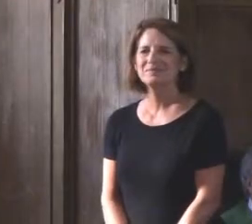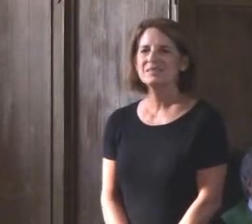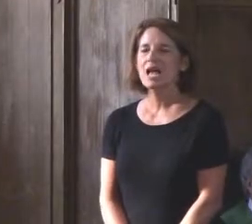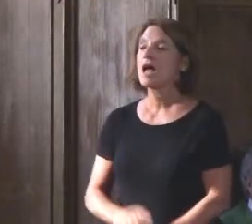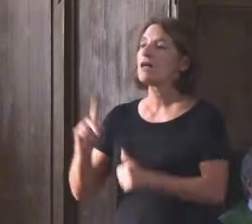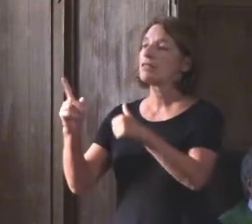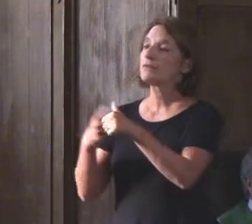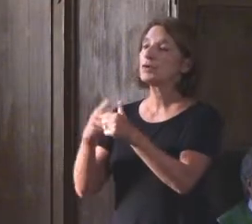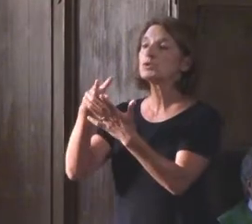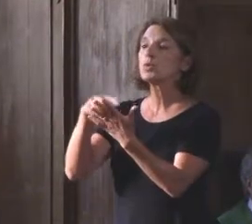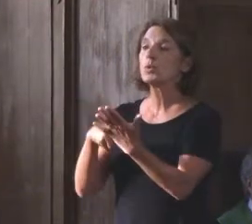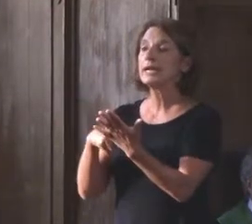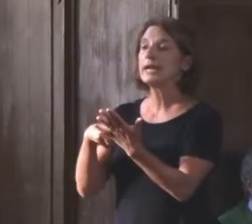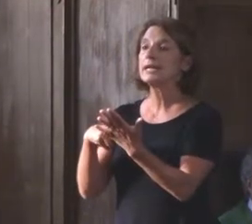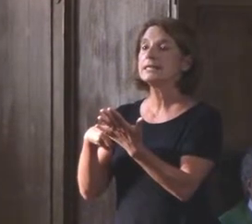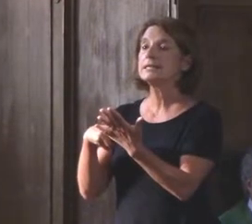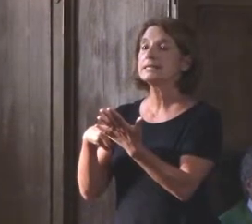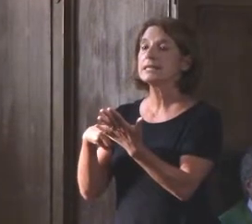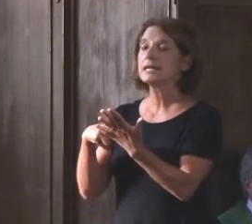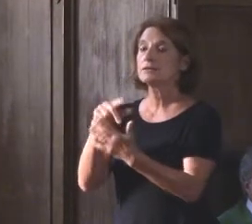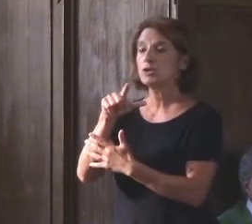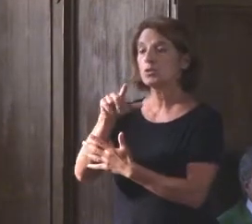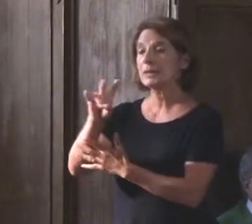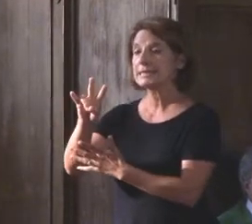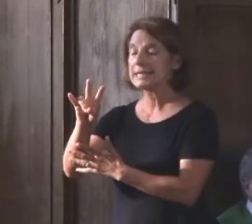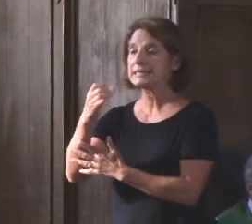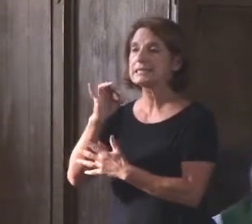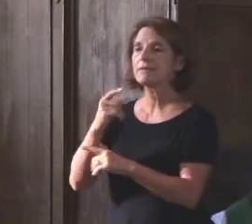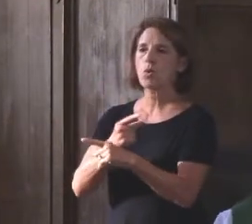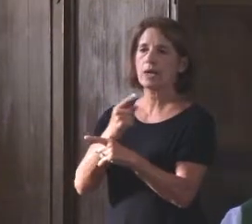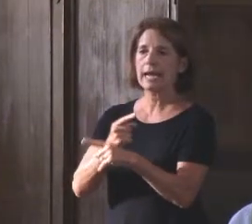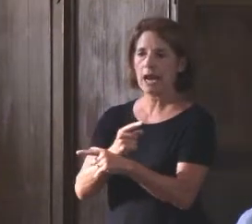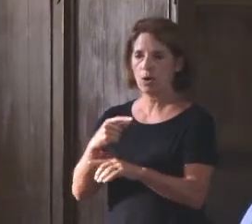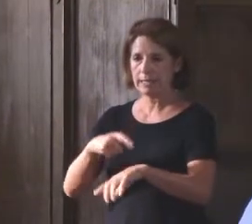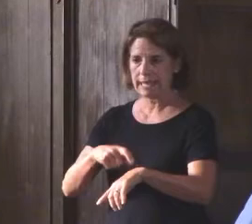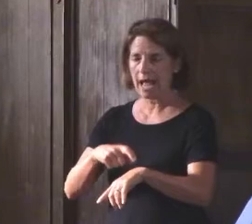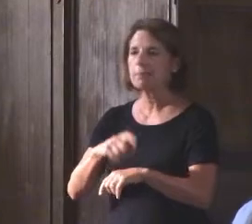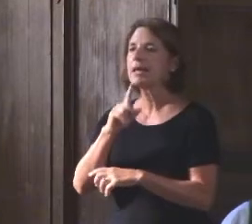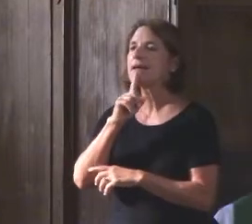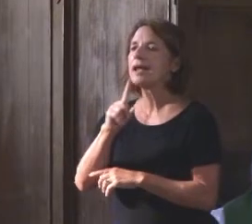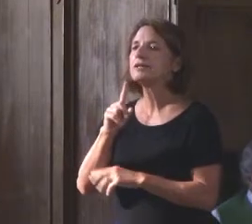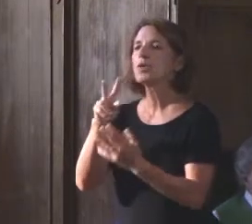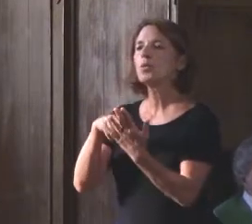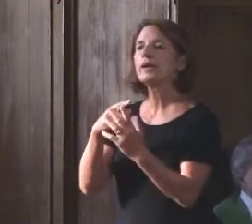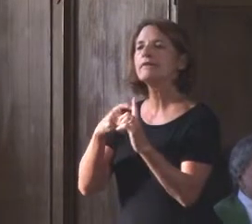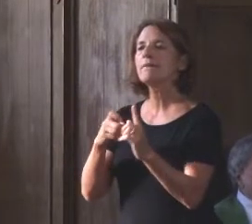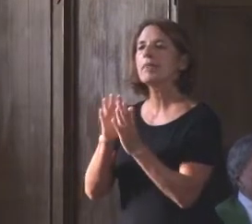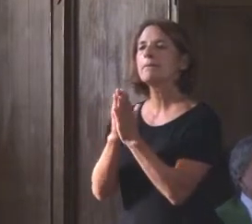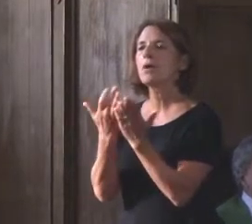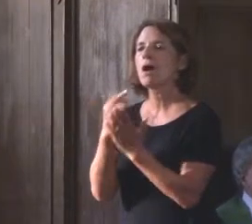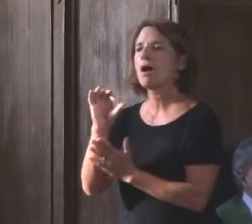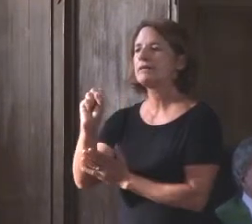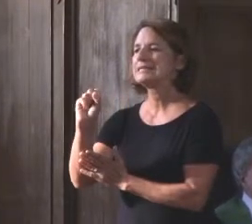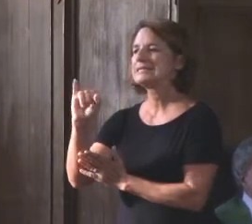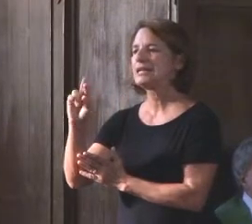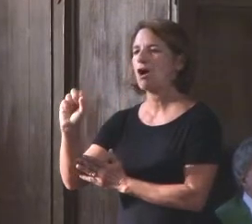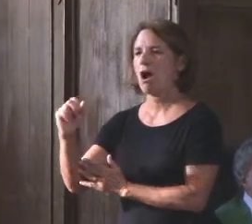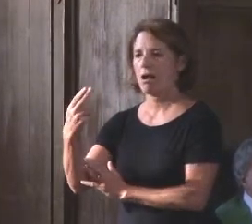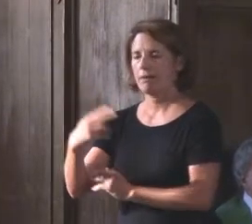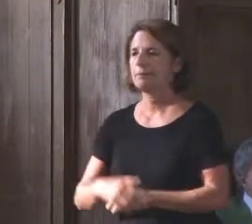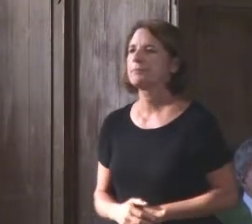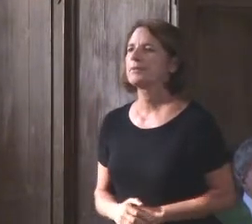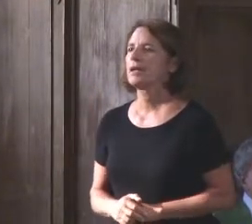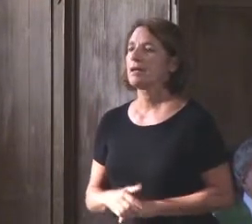Our first reading today for the 22nd Sunday in Ordinary Time is a reading from the book of Sirach.